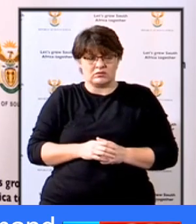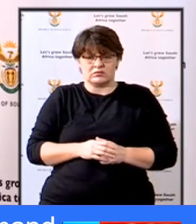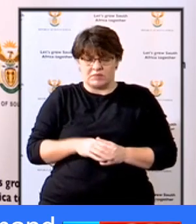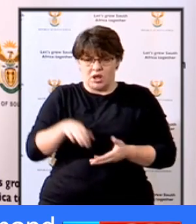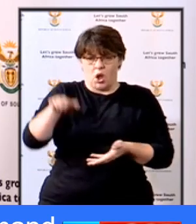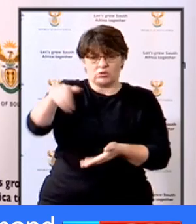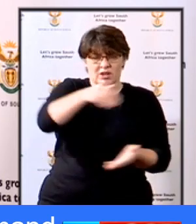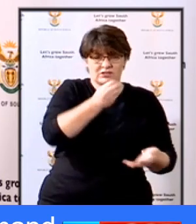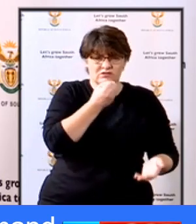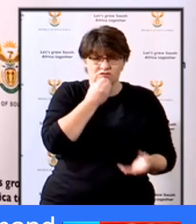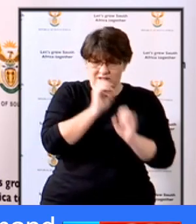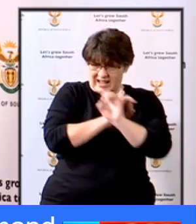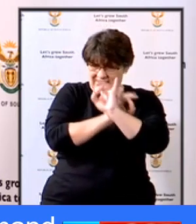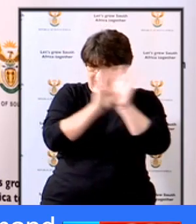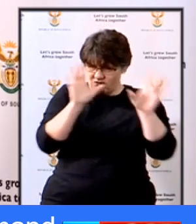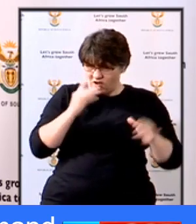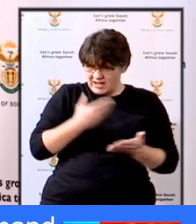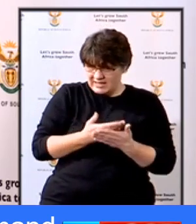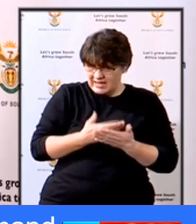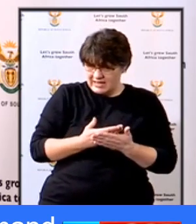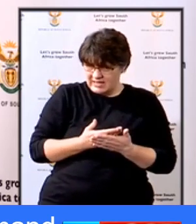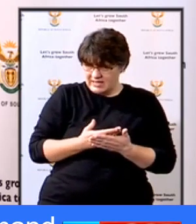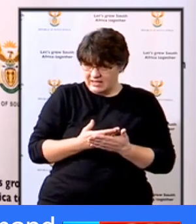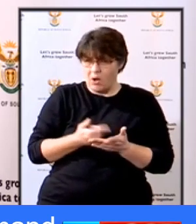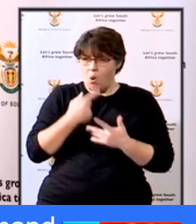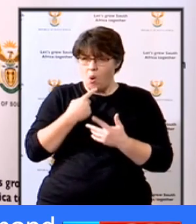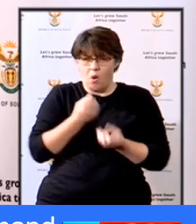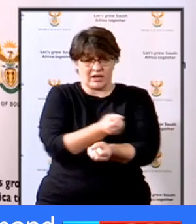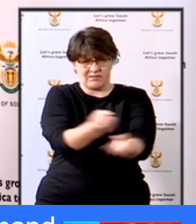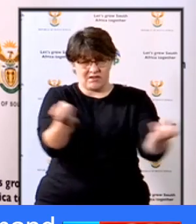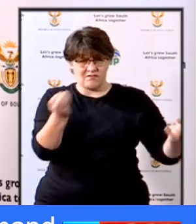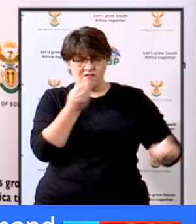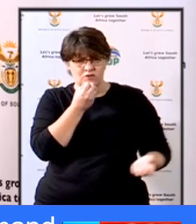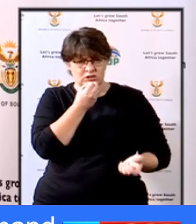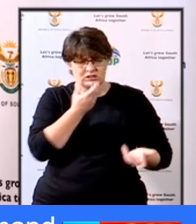food? Yes. Or dissemination of food?